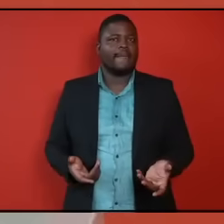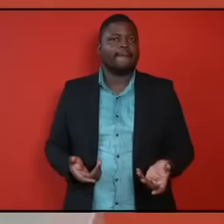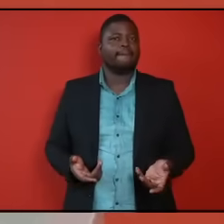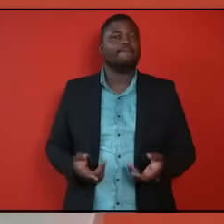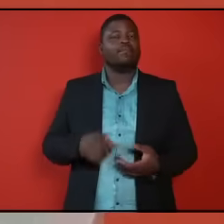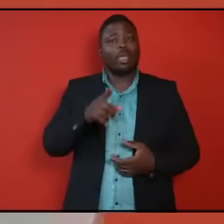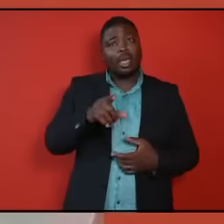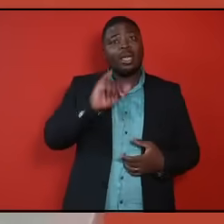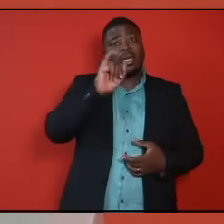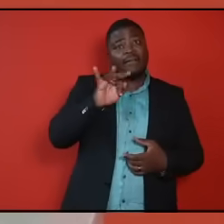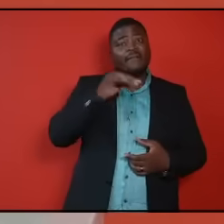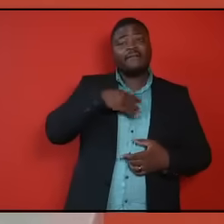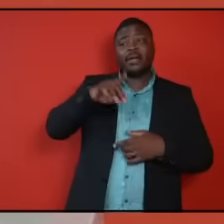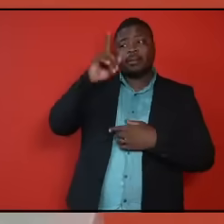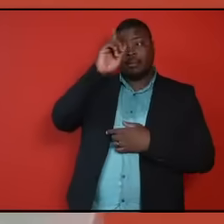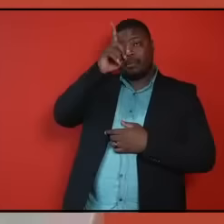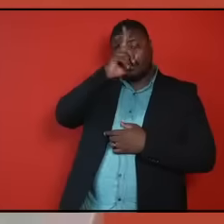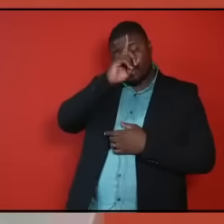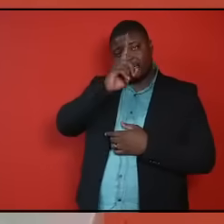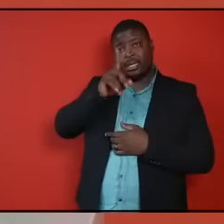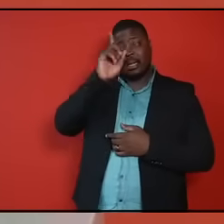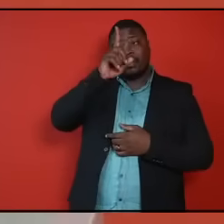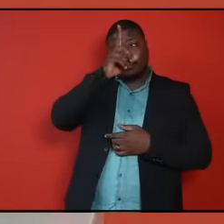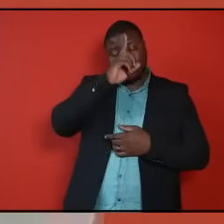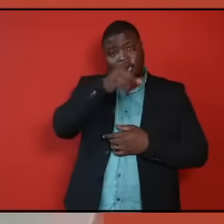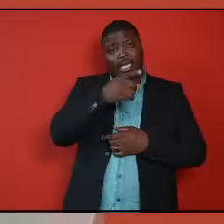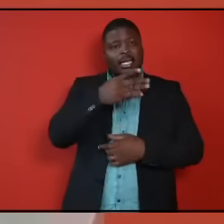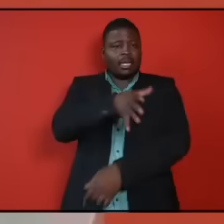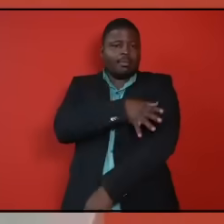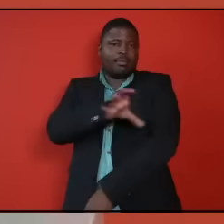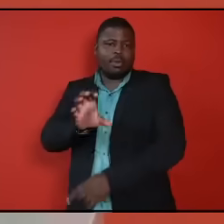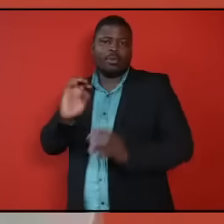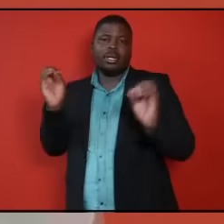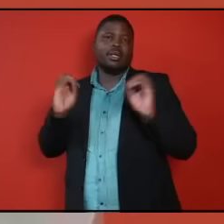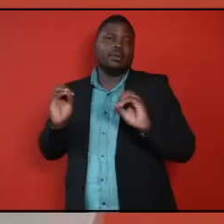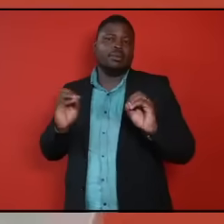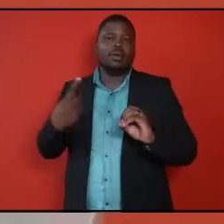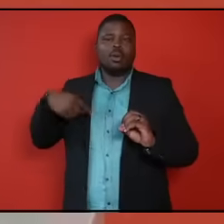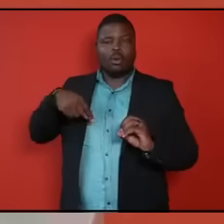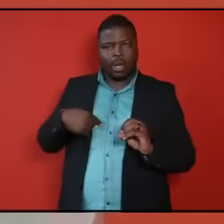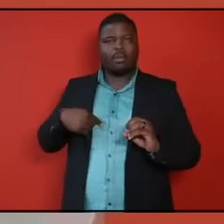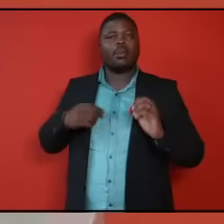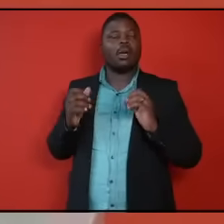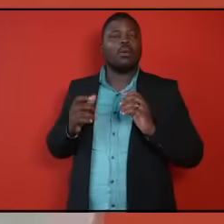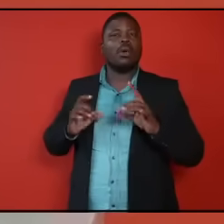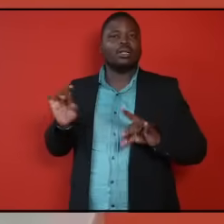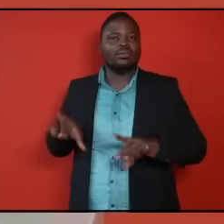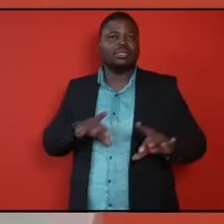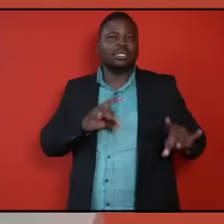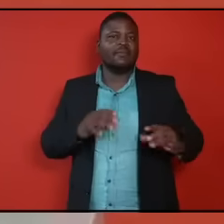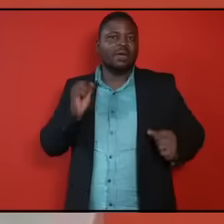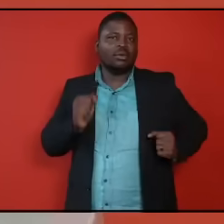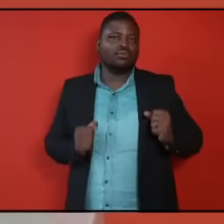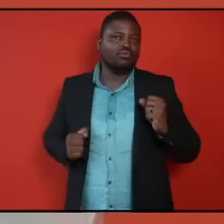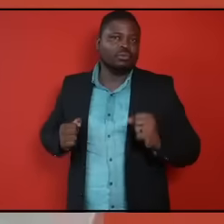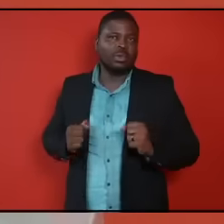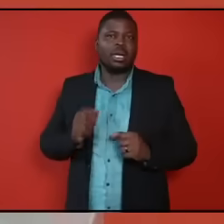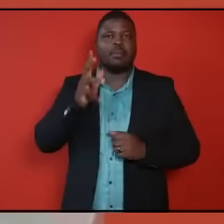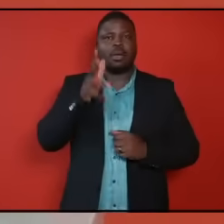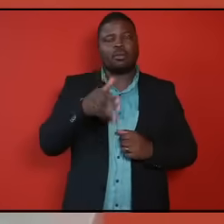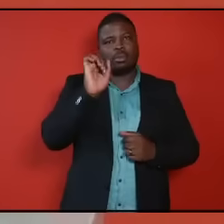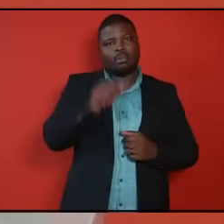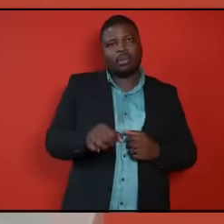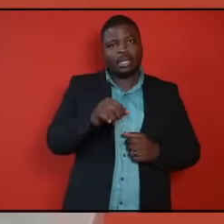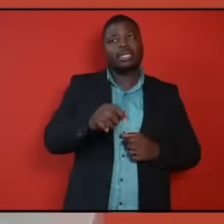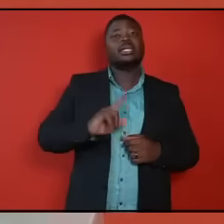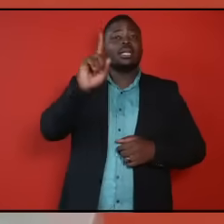That's why we will fight any case that seeks to eradicate black empowerment policy. That's why we'll fight any case